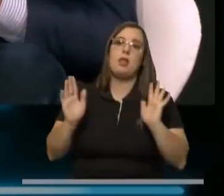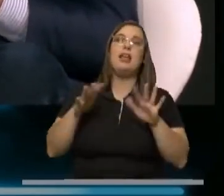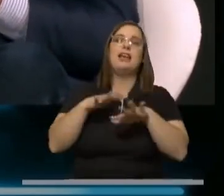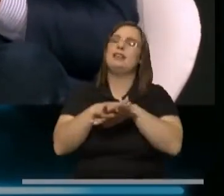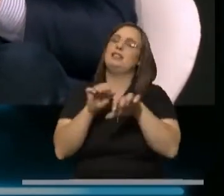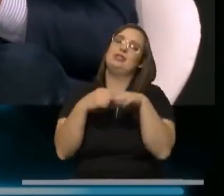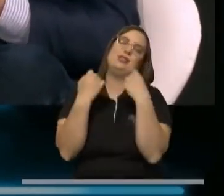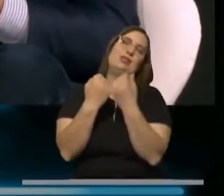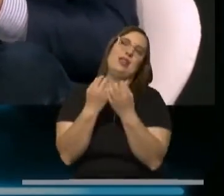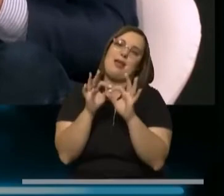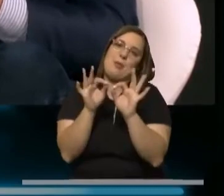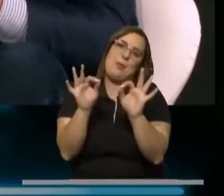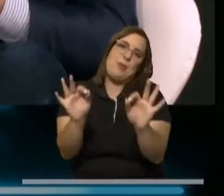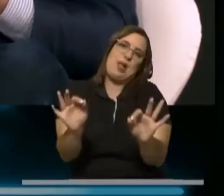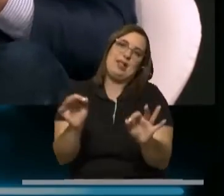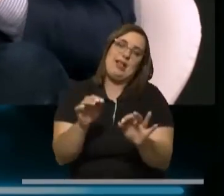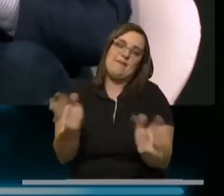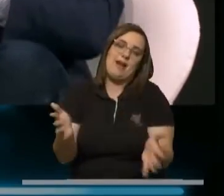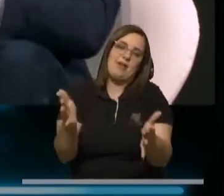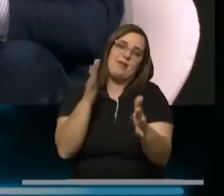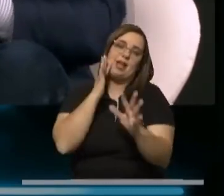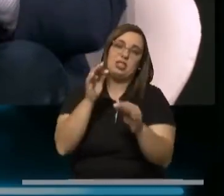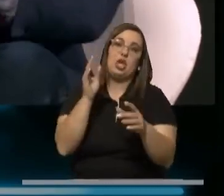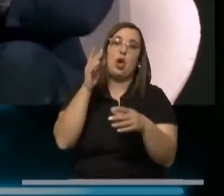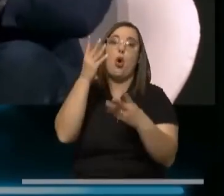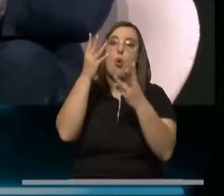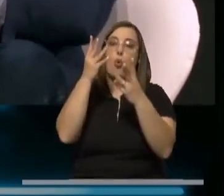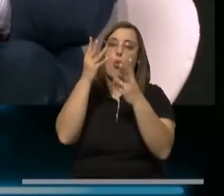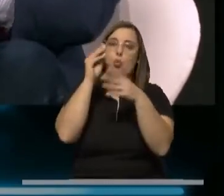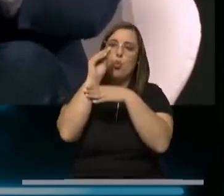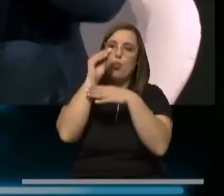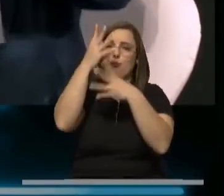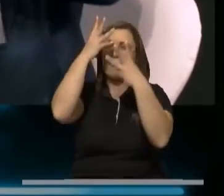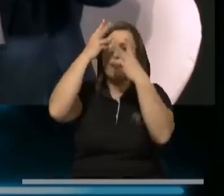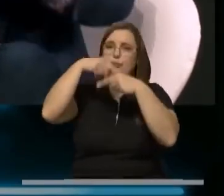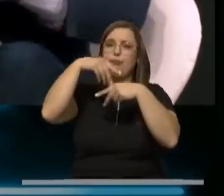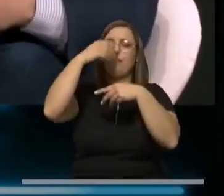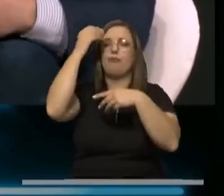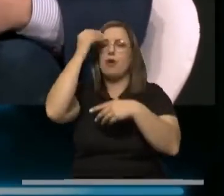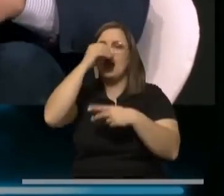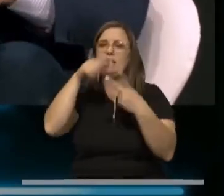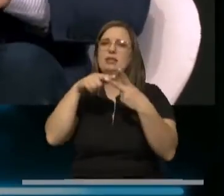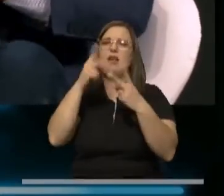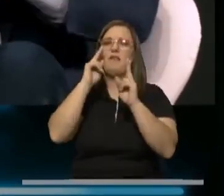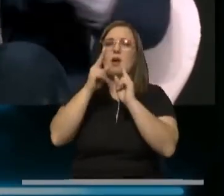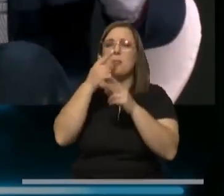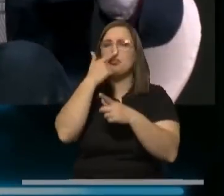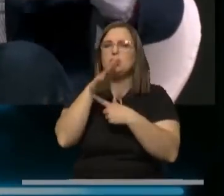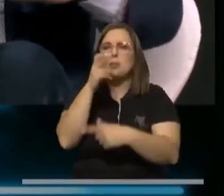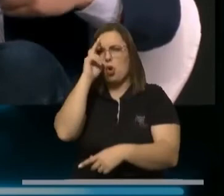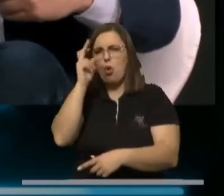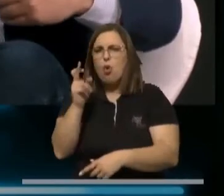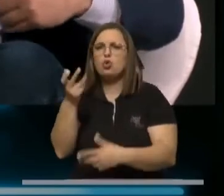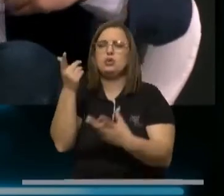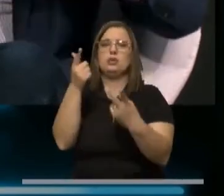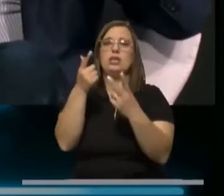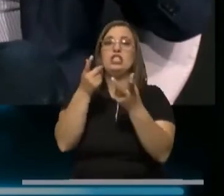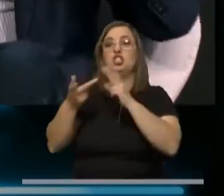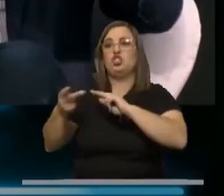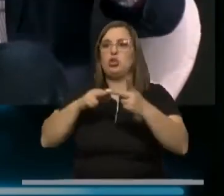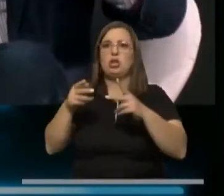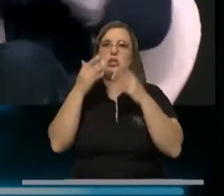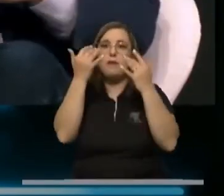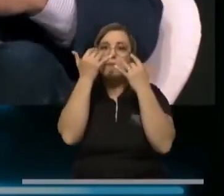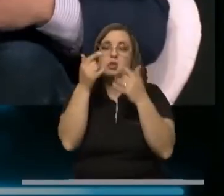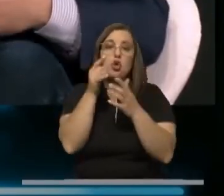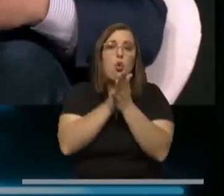it must be true. So in the social networks, we can do this through false accounts. And so Russia,